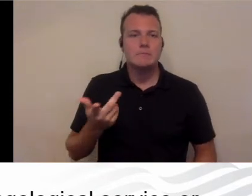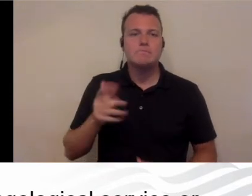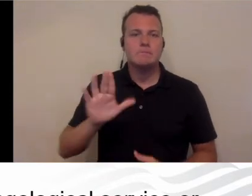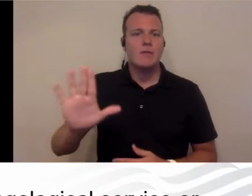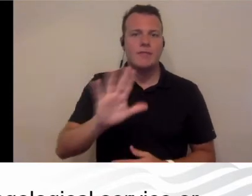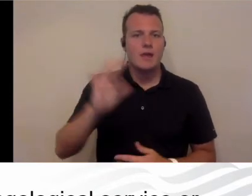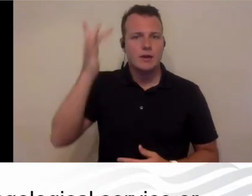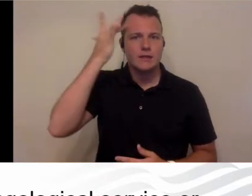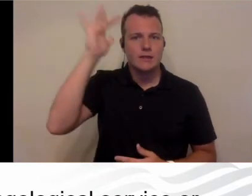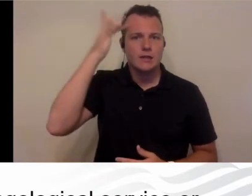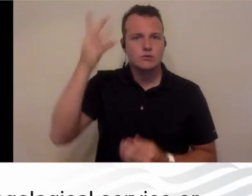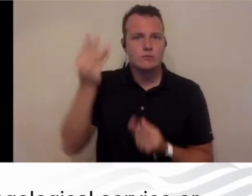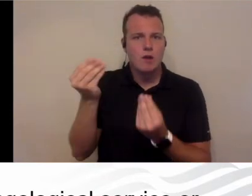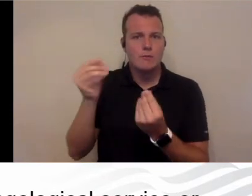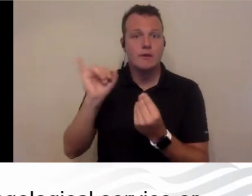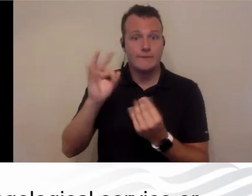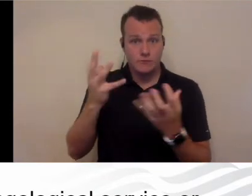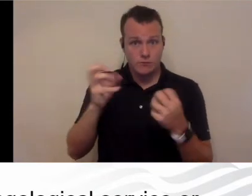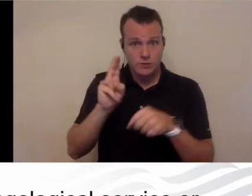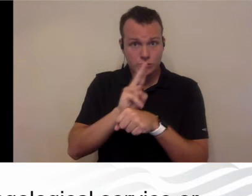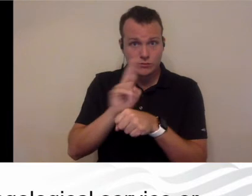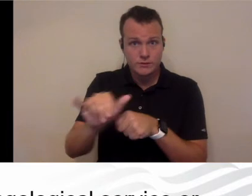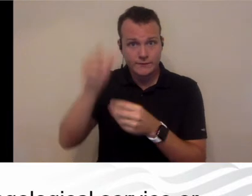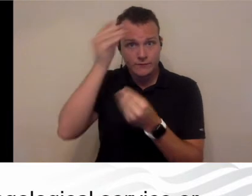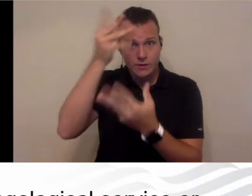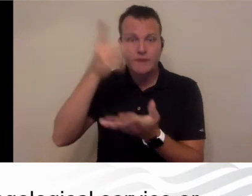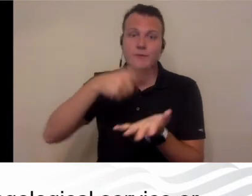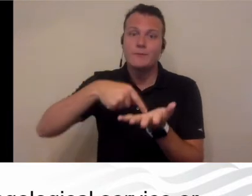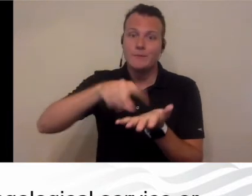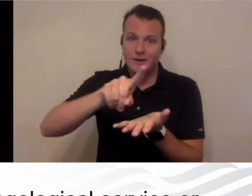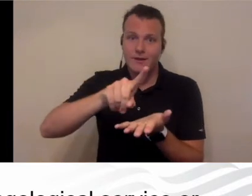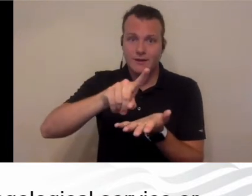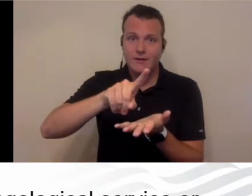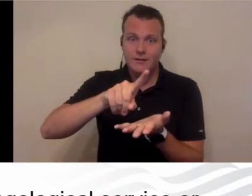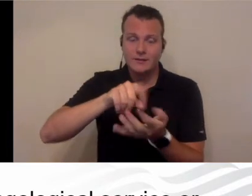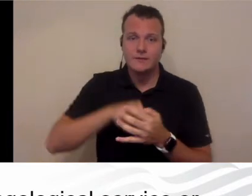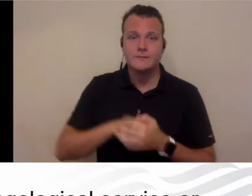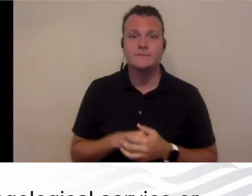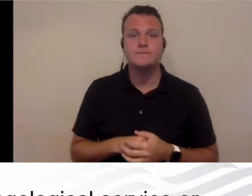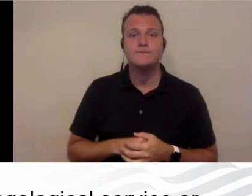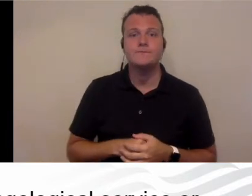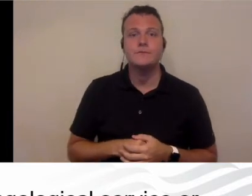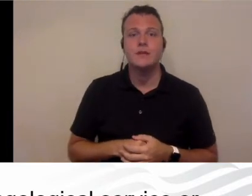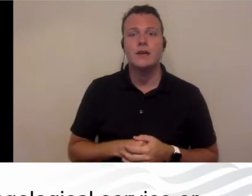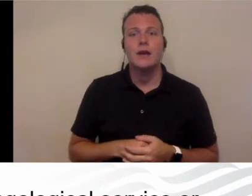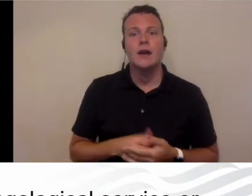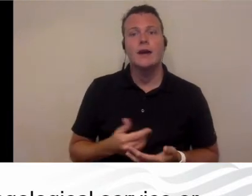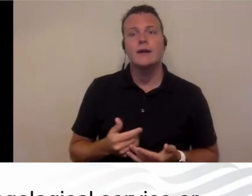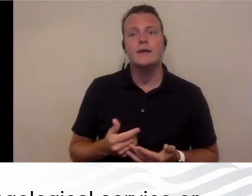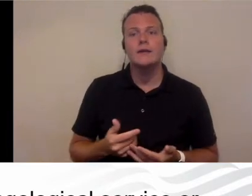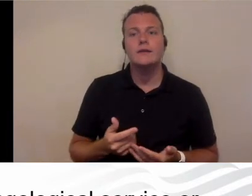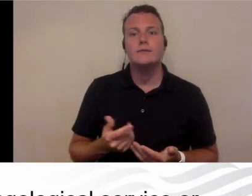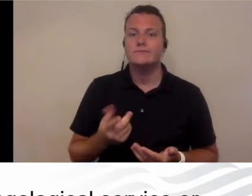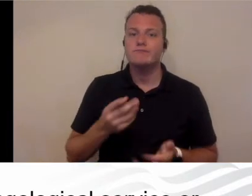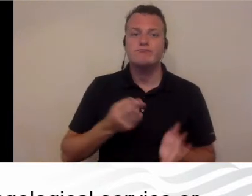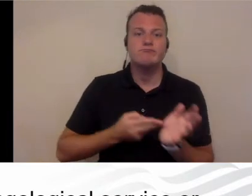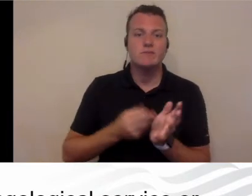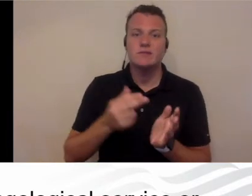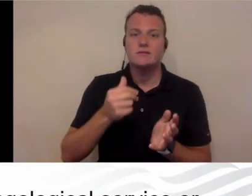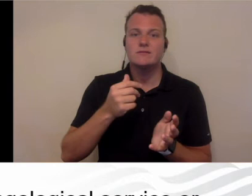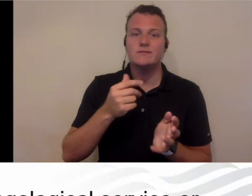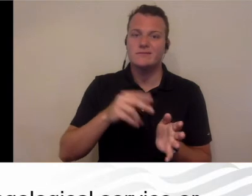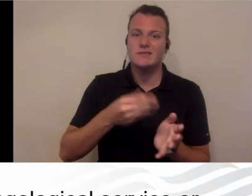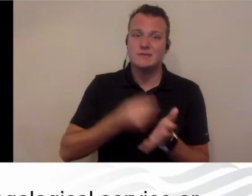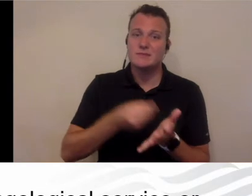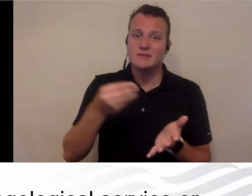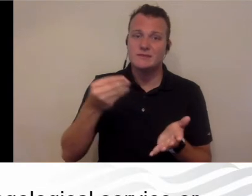want to use that information, you have to pay them for it. So, and it's not inexpensive. So if you go to